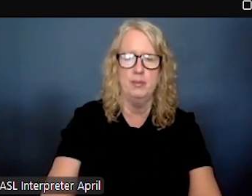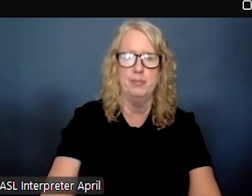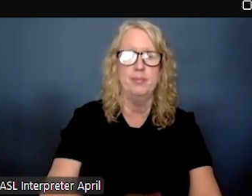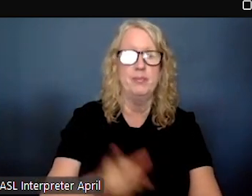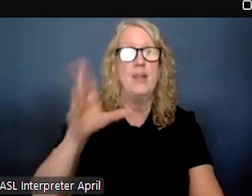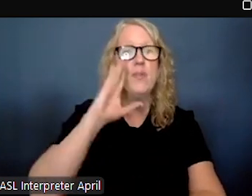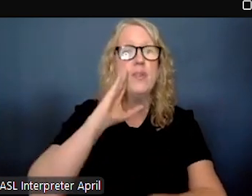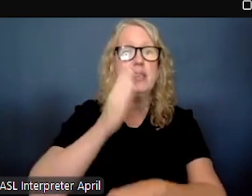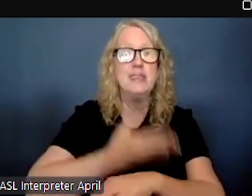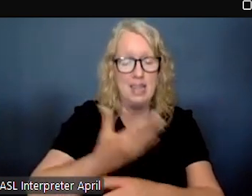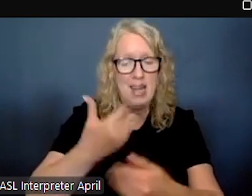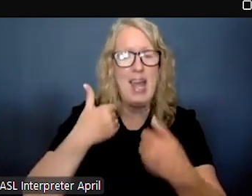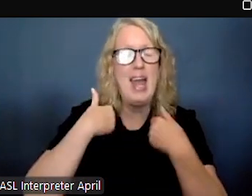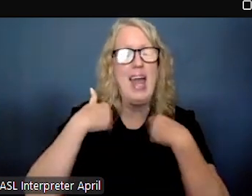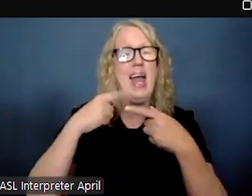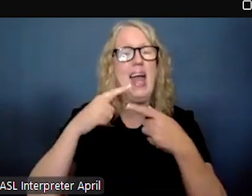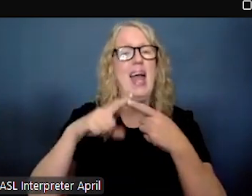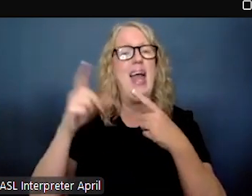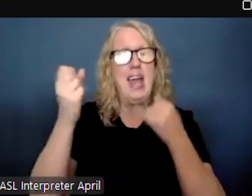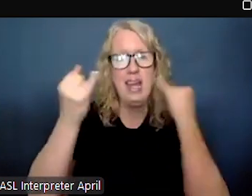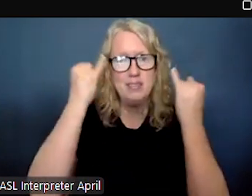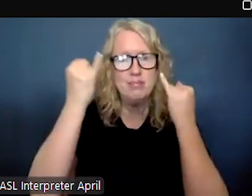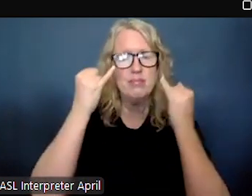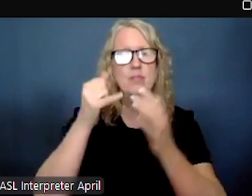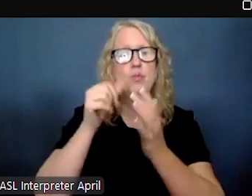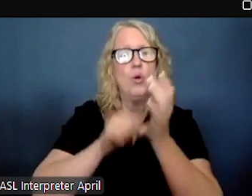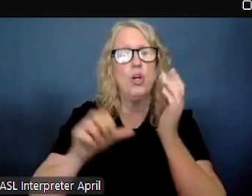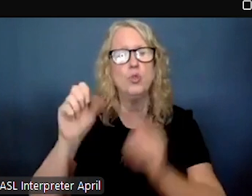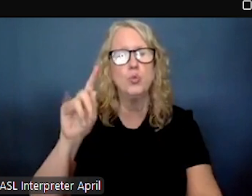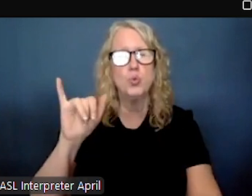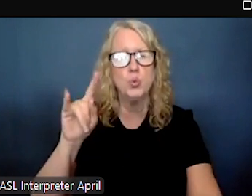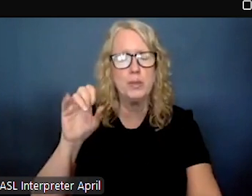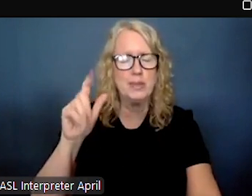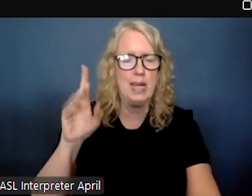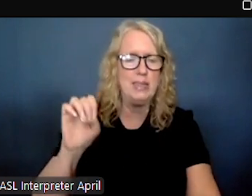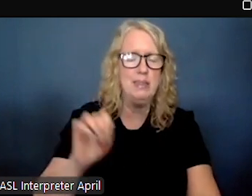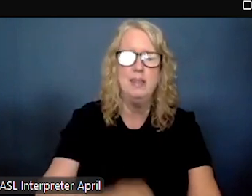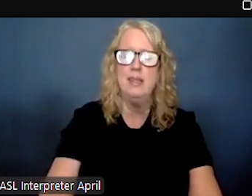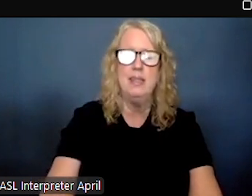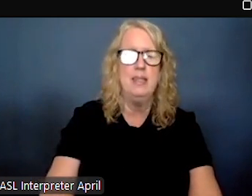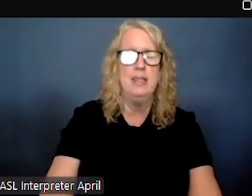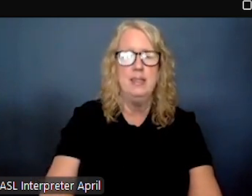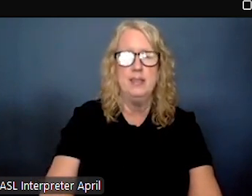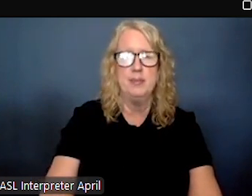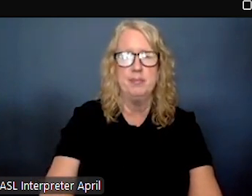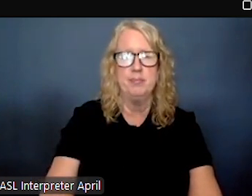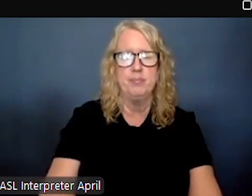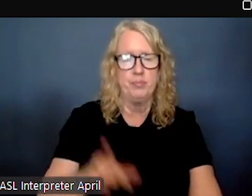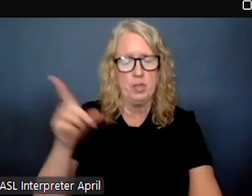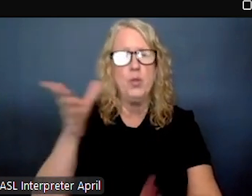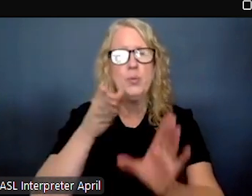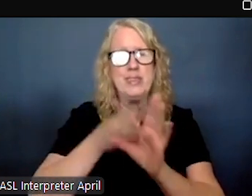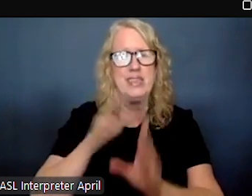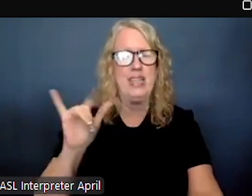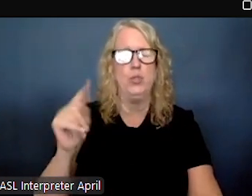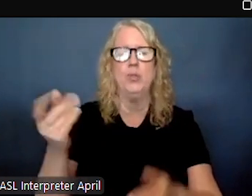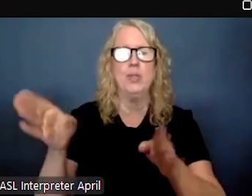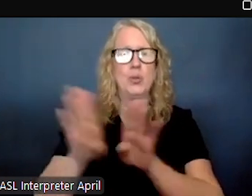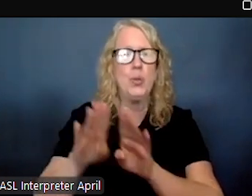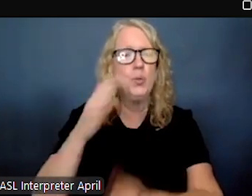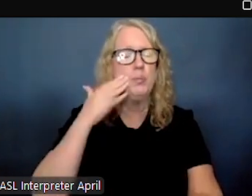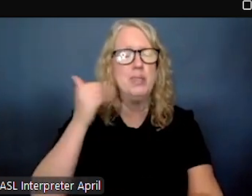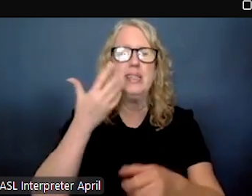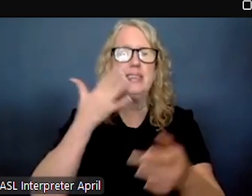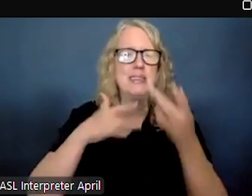had suicidal ideation. And they there was a psych unit had been closed because of